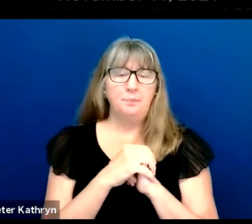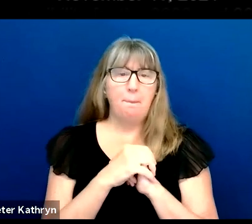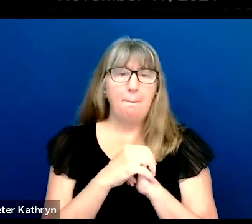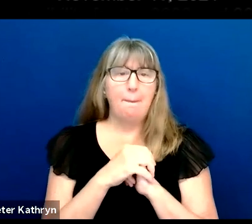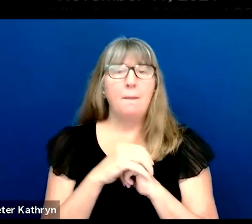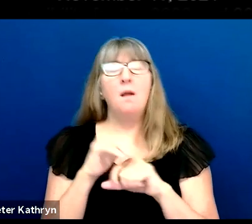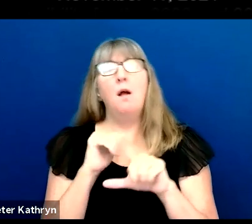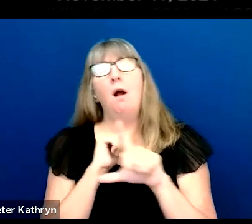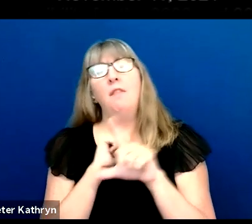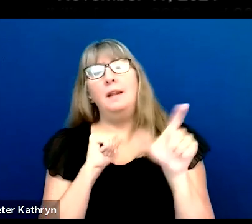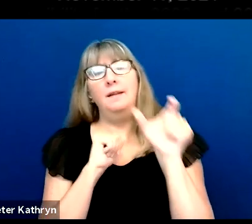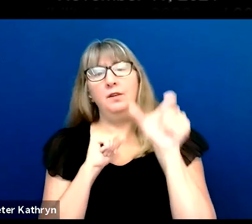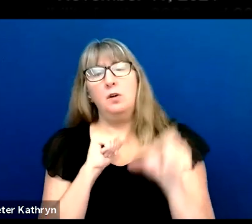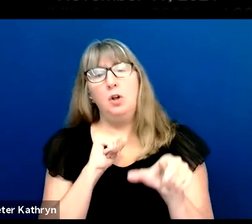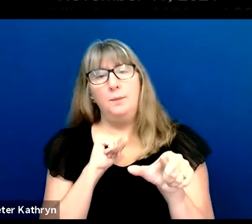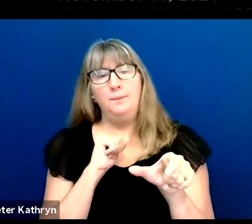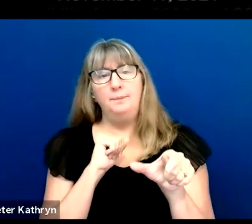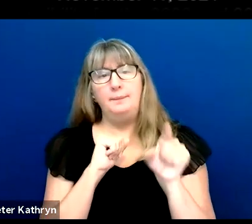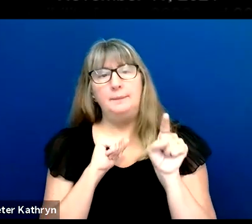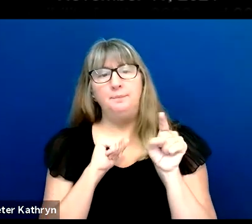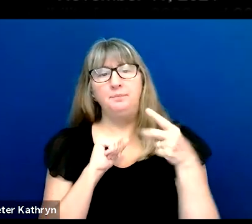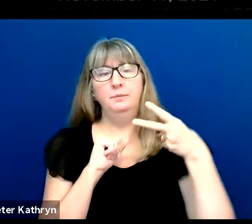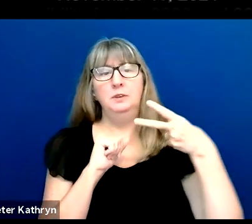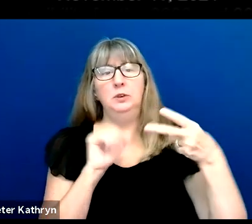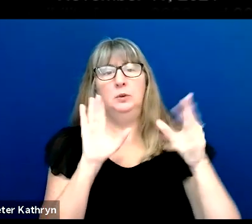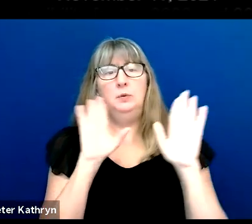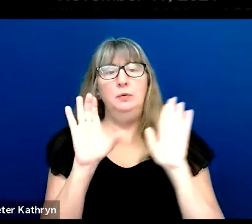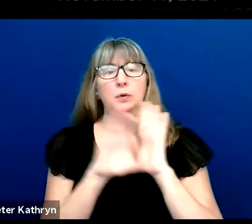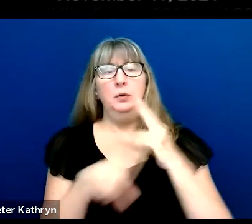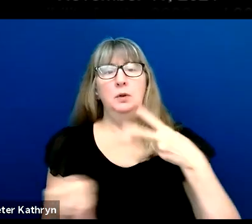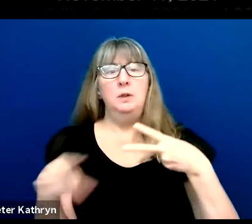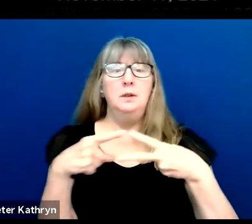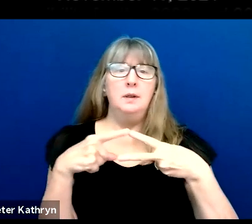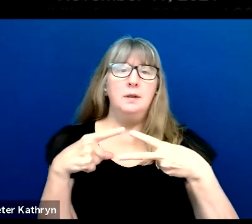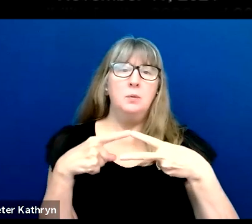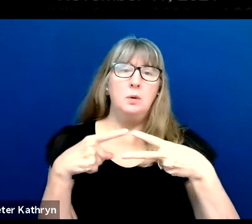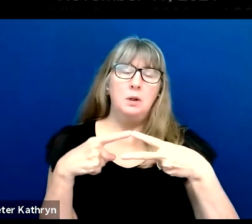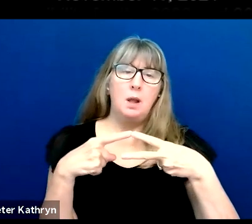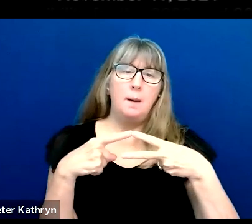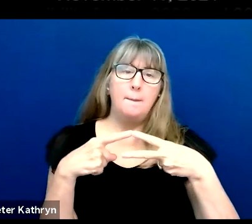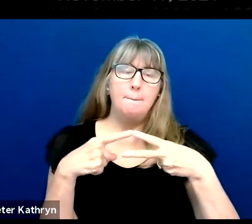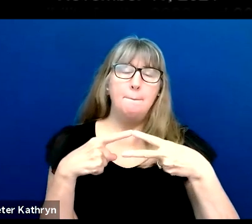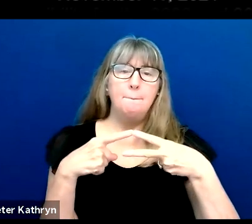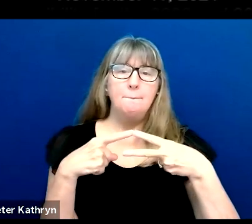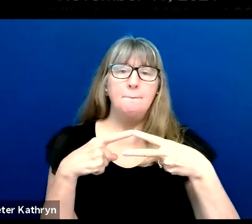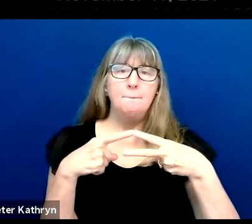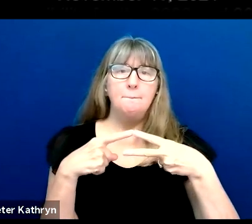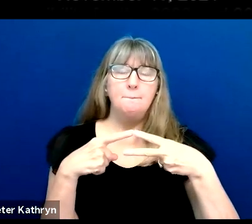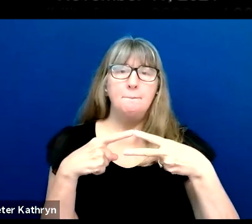the left column, we have two photos. On the top photo, we have a